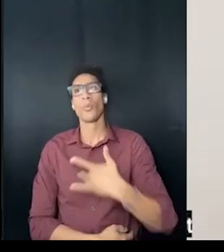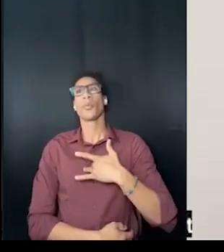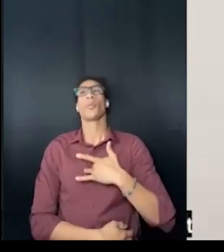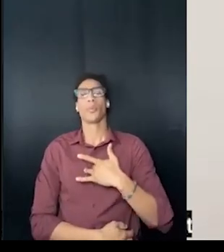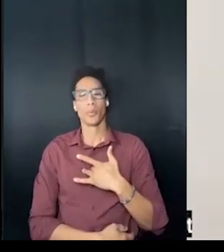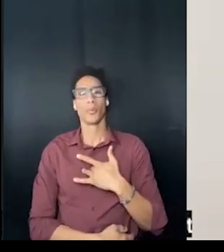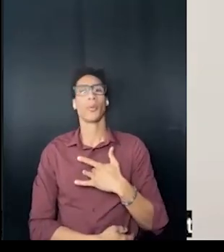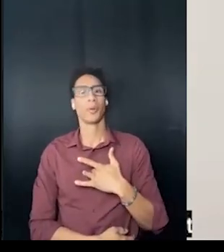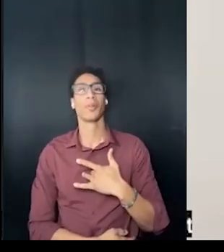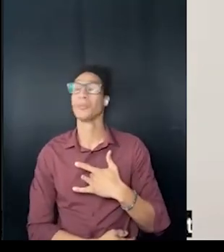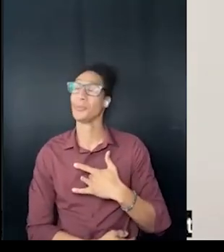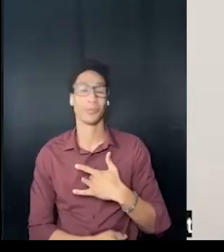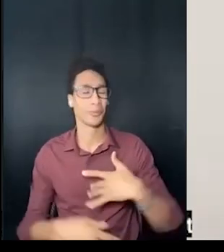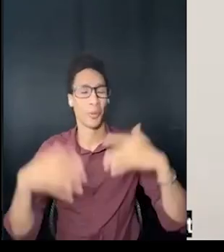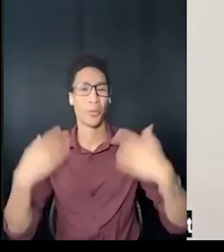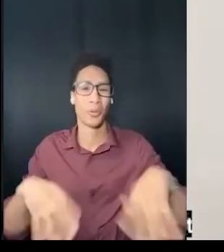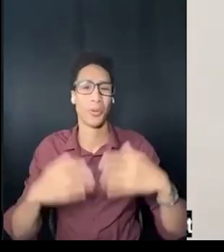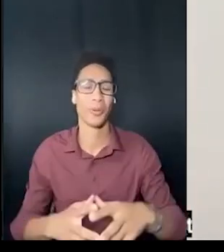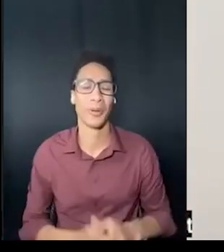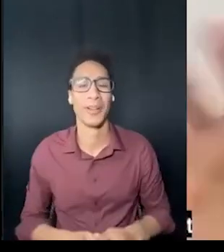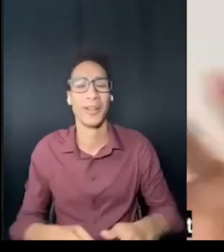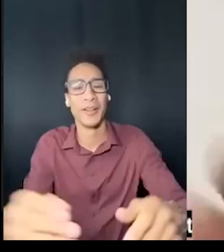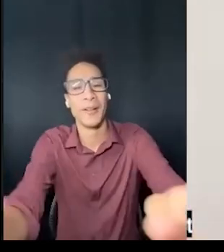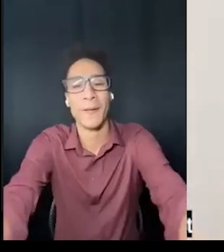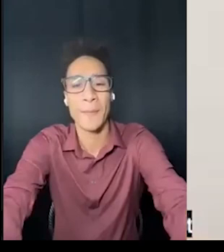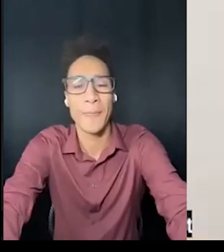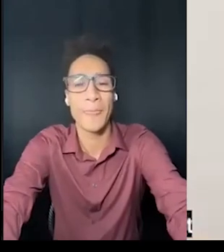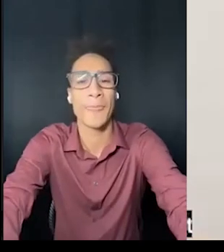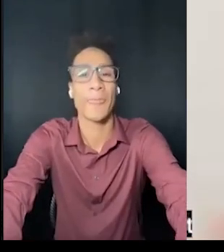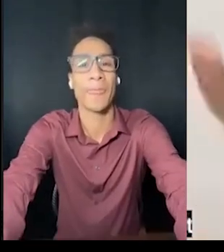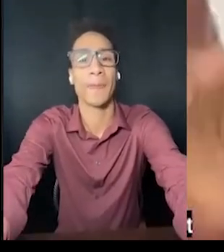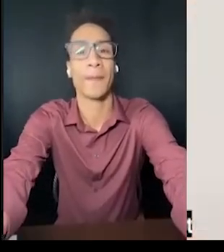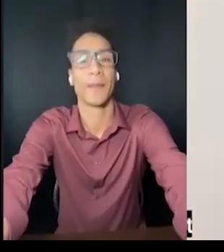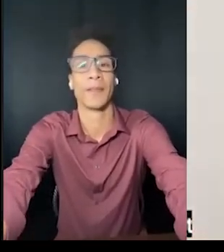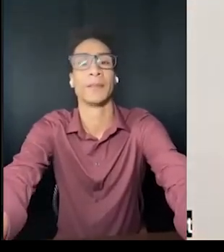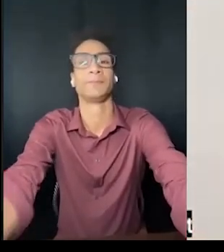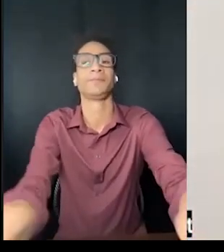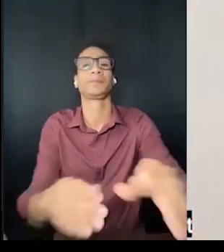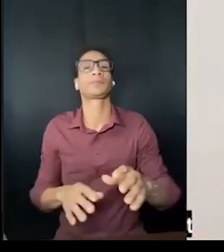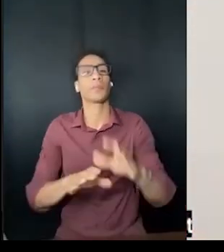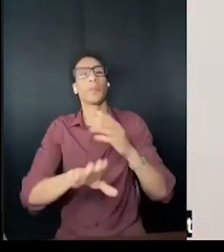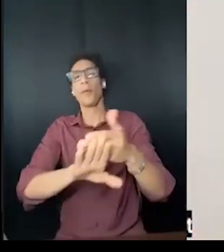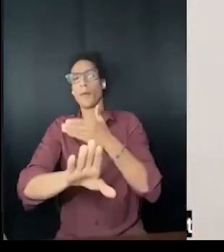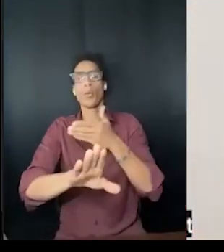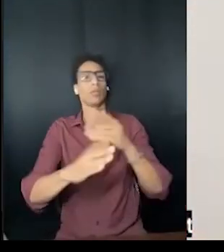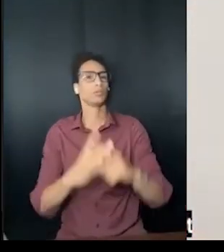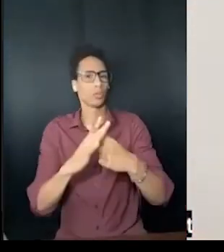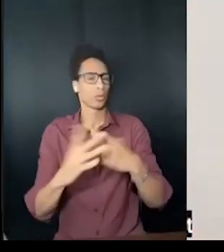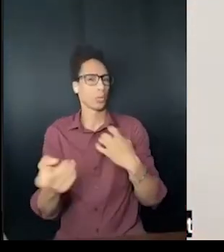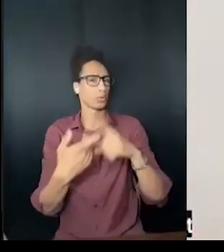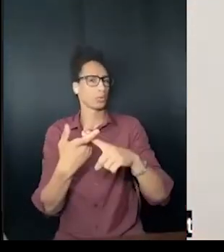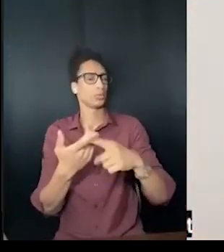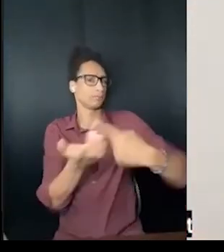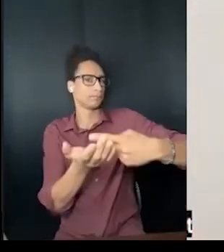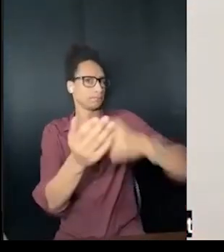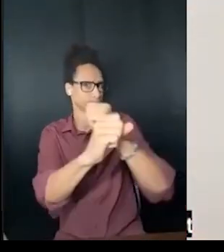Before we get started, I want to kind of lay a little bit of framework around restorative justice, which will be